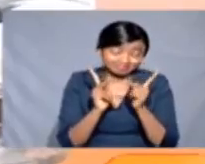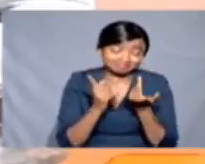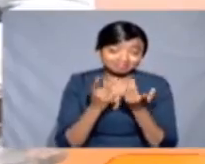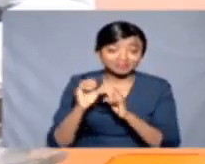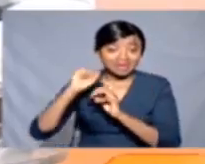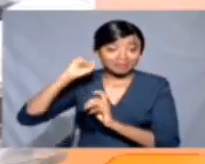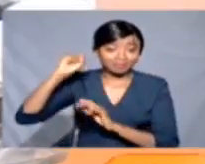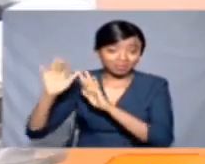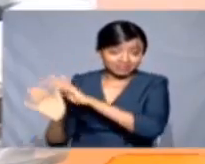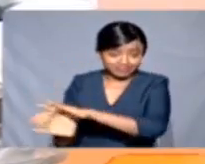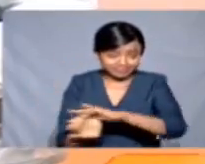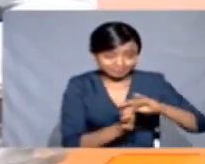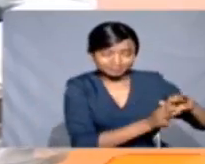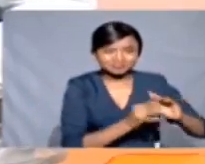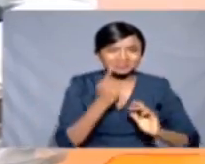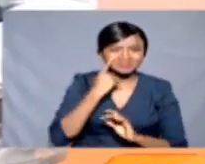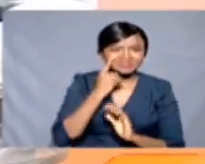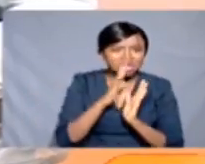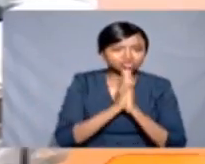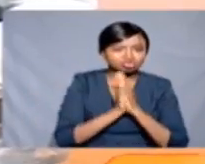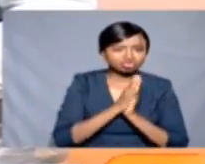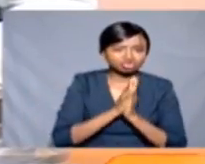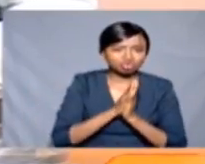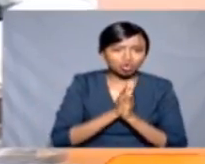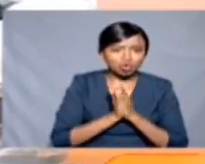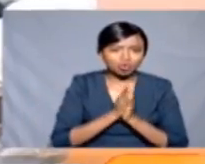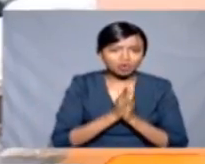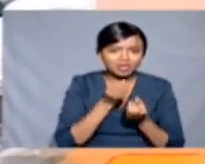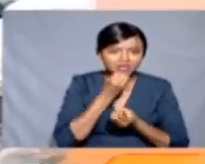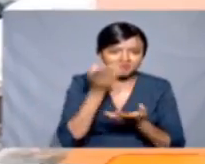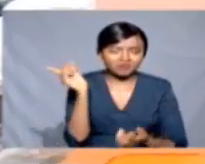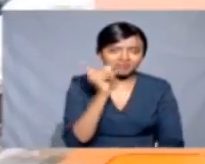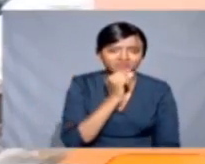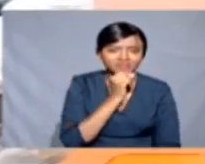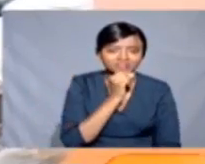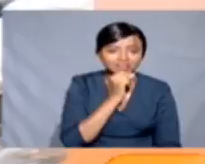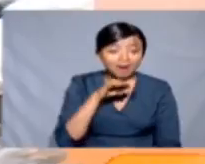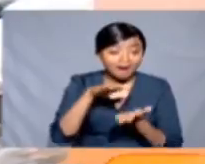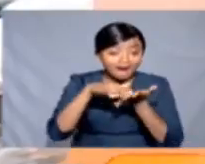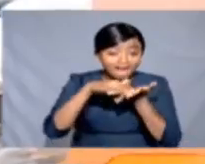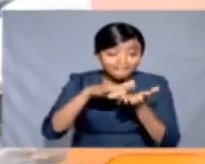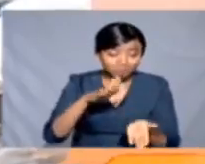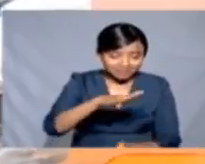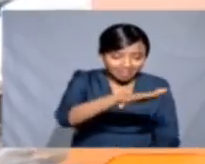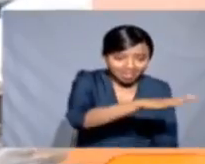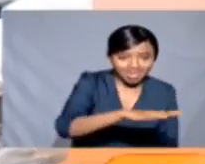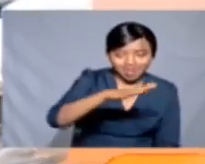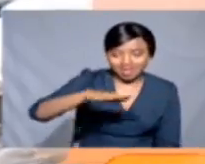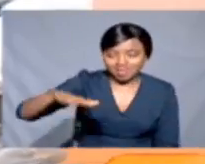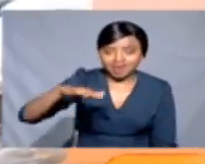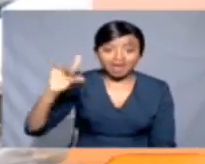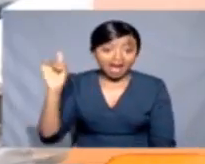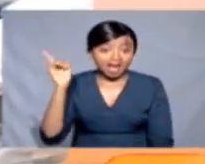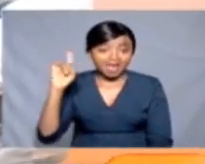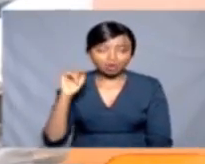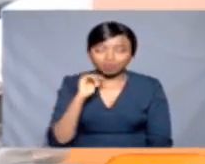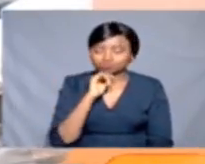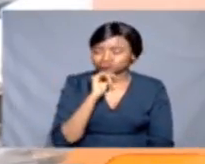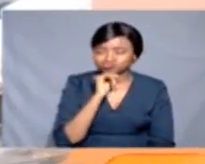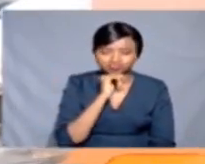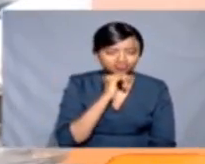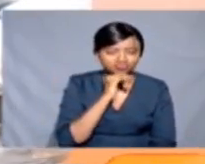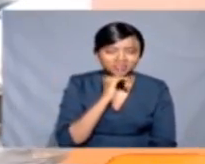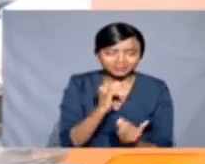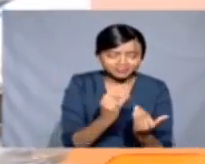From politics, we're going to go on to that feature we've been telling you about from the top of the show. Now, most parts of Nairobi City are experiencing poor quality